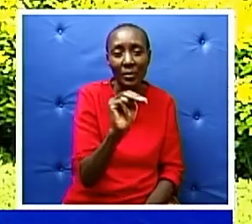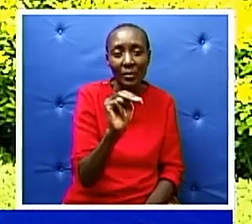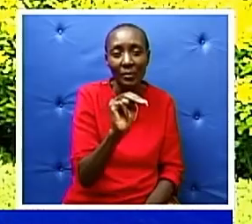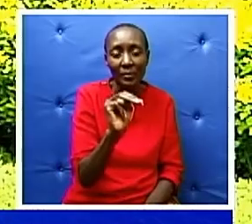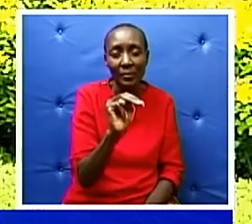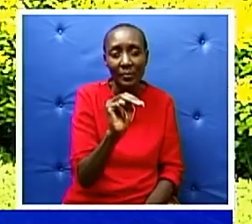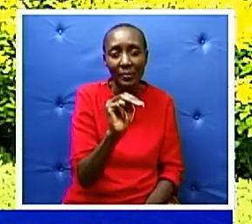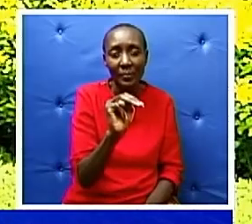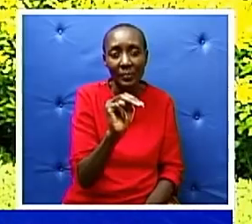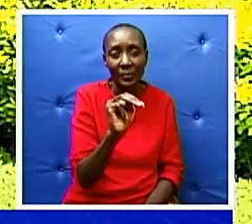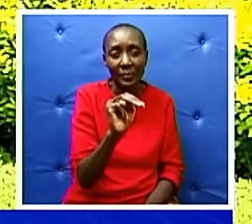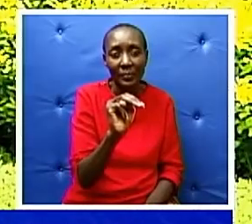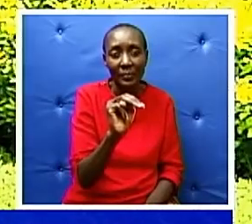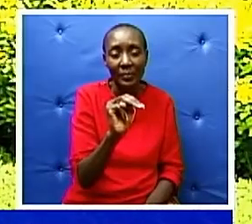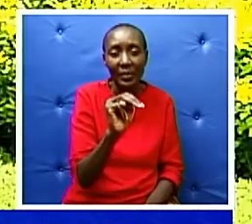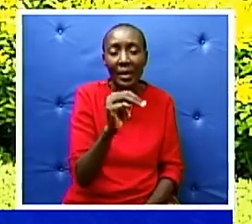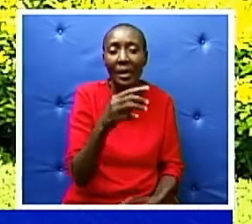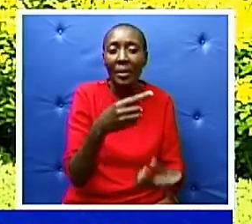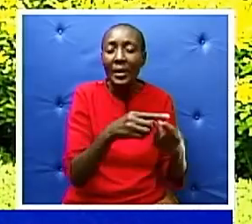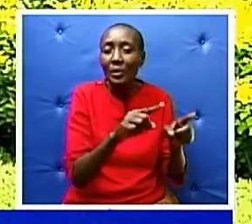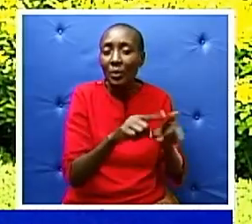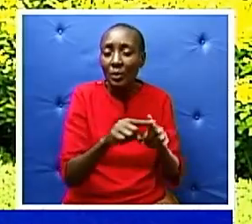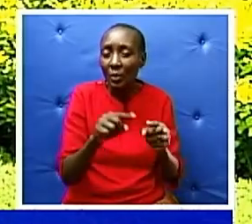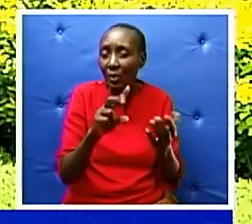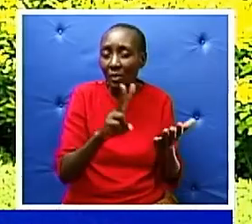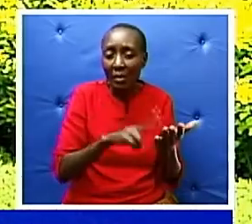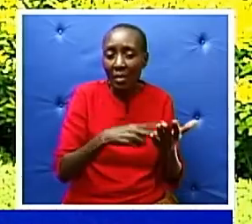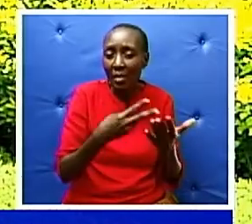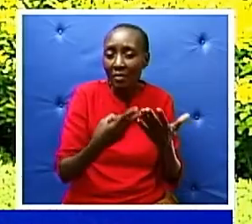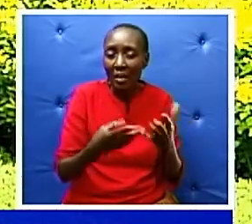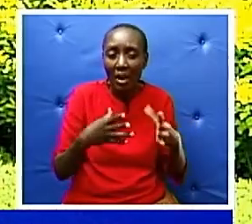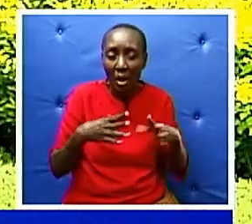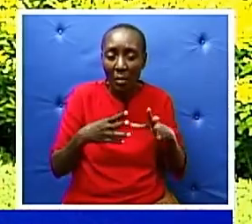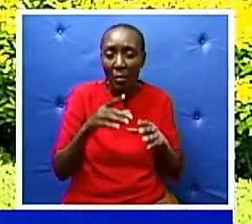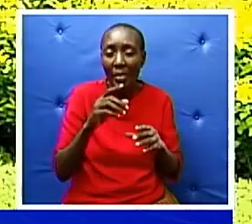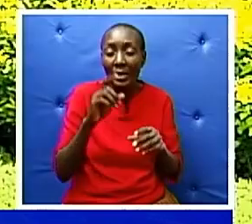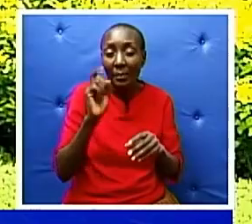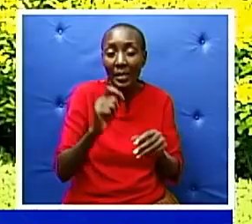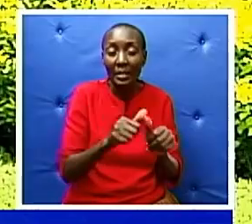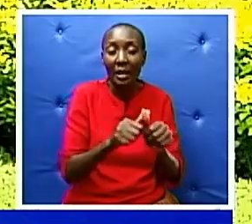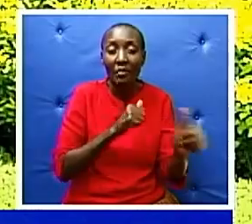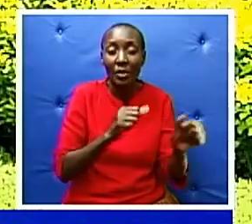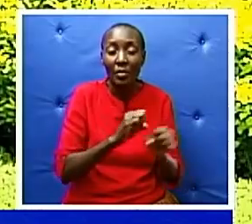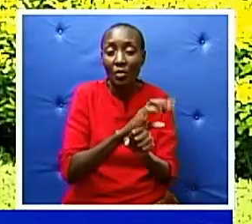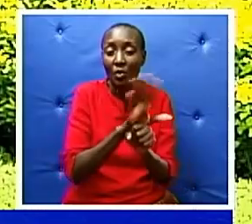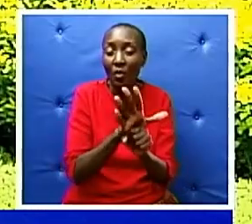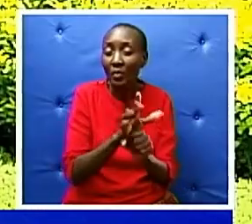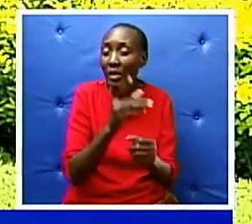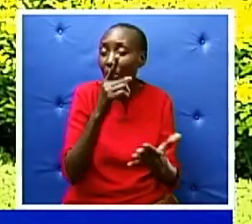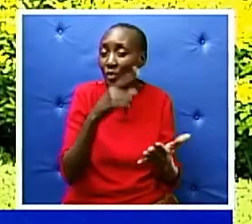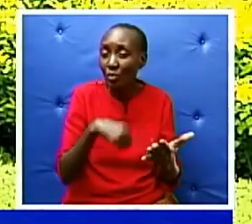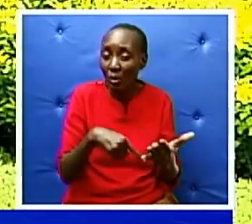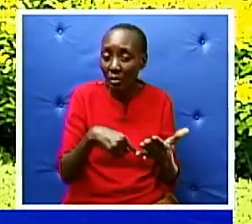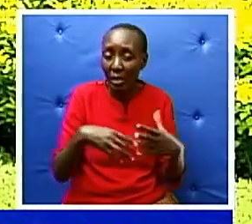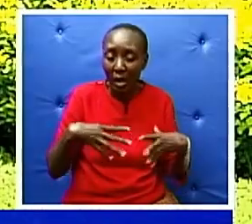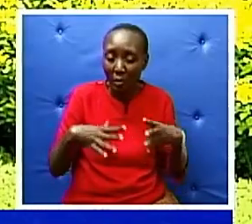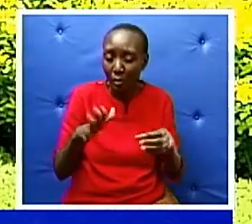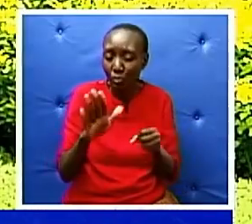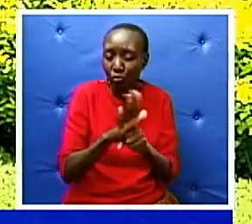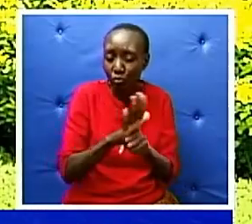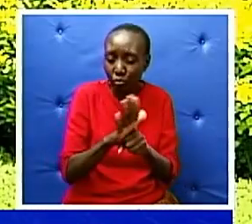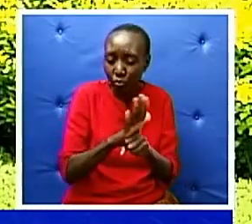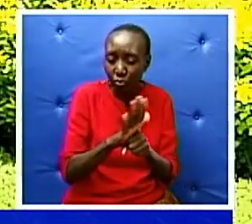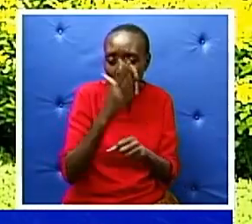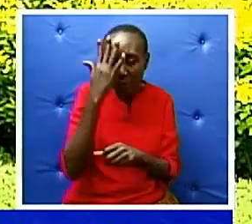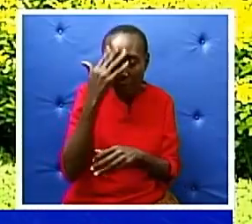the failures, or the one thing that we're supposed to avoid with COVID, is overcrowding and observe social distance and that. So